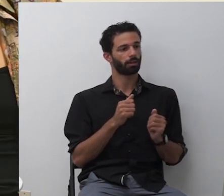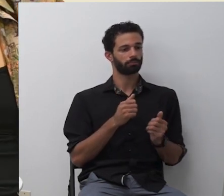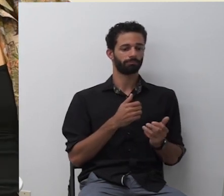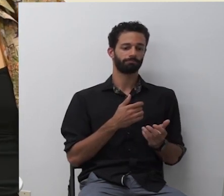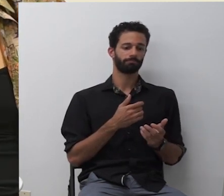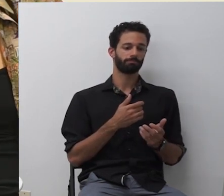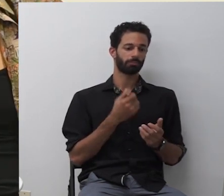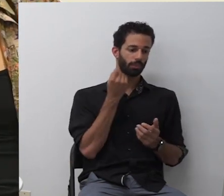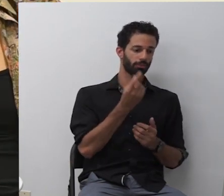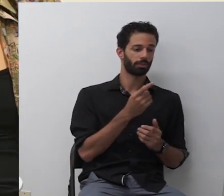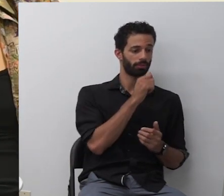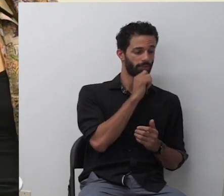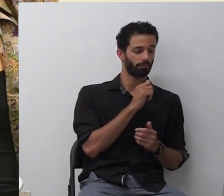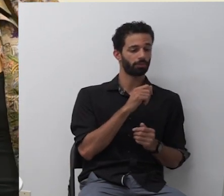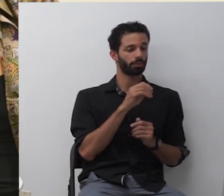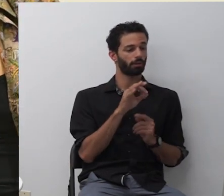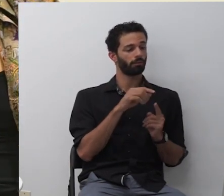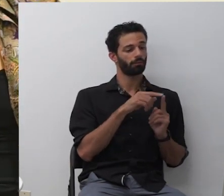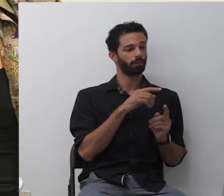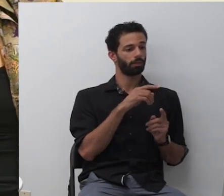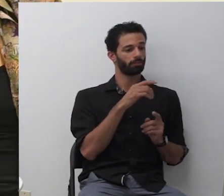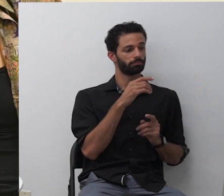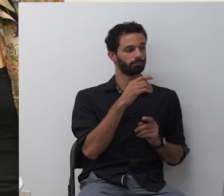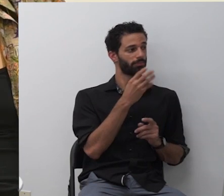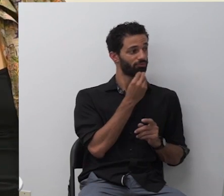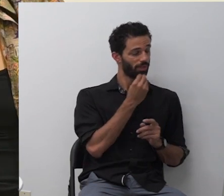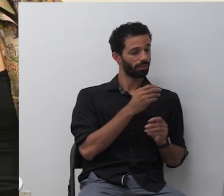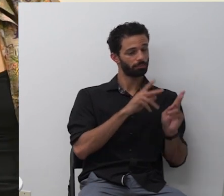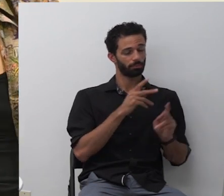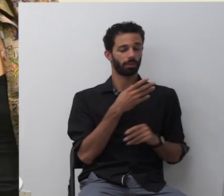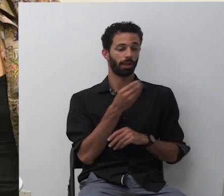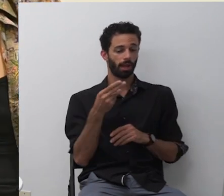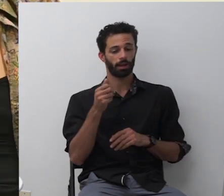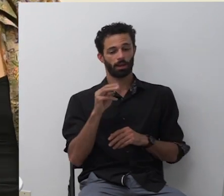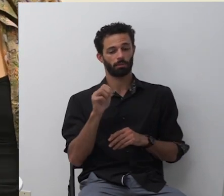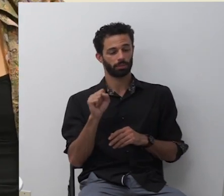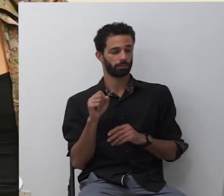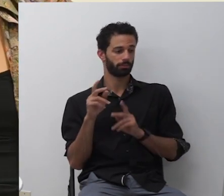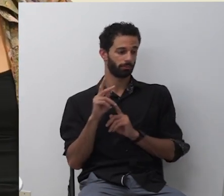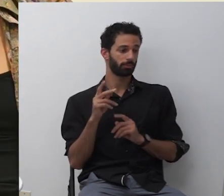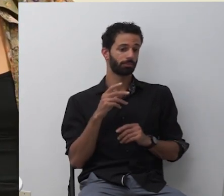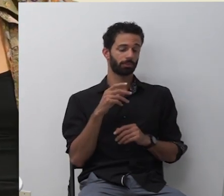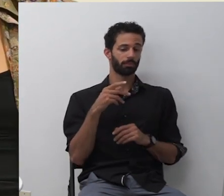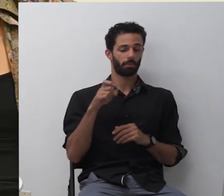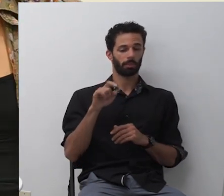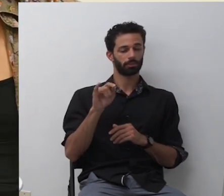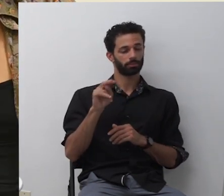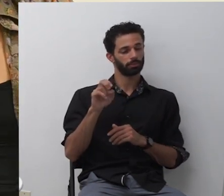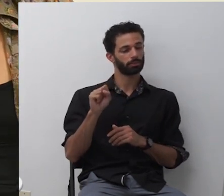taken hostage by Hamas, of Palestinians losing their lives, homes, and families due to the genocide happening in Gaza right